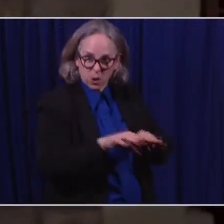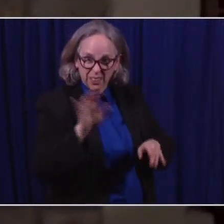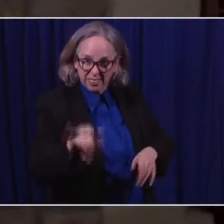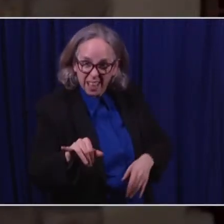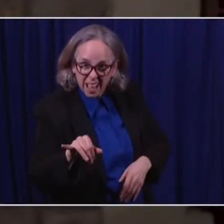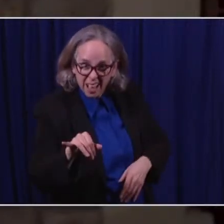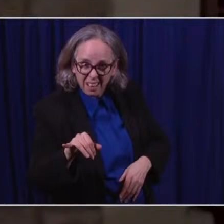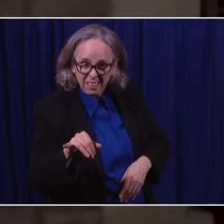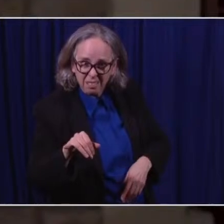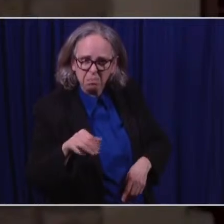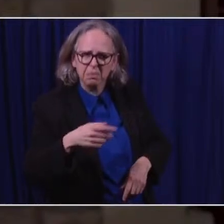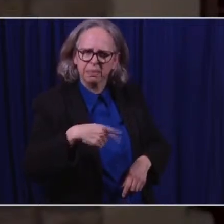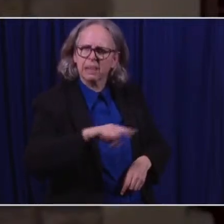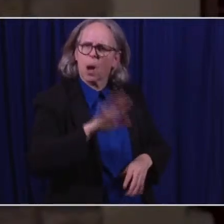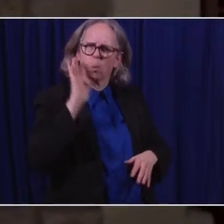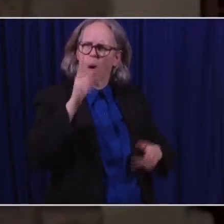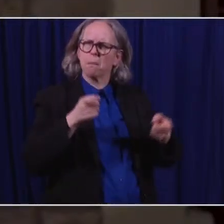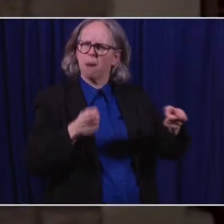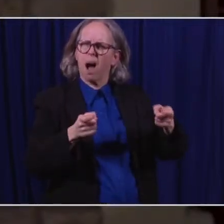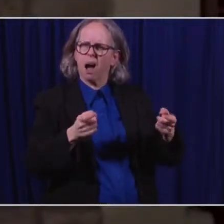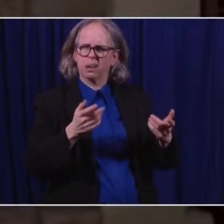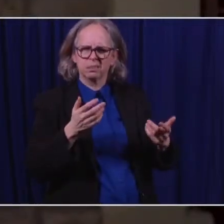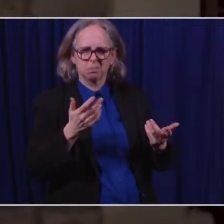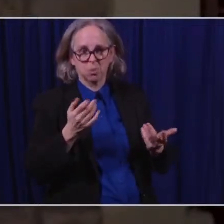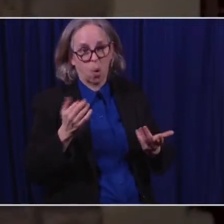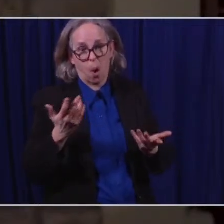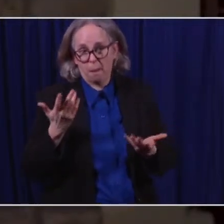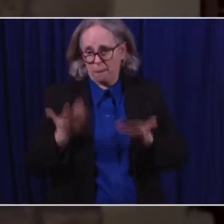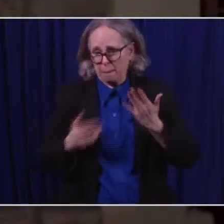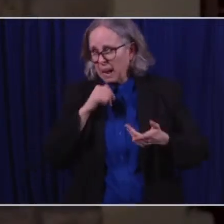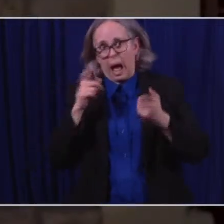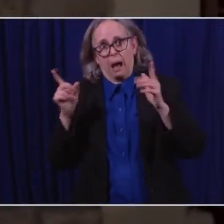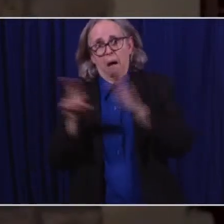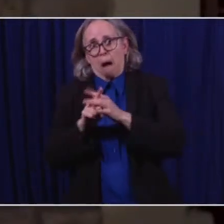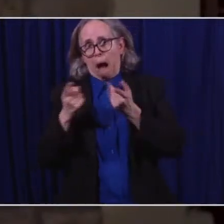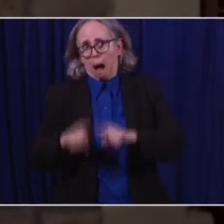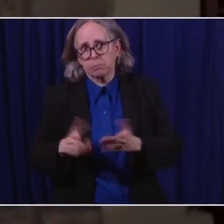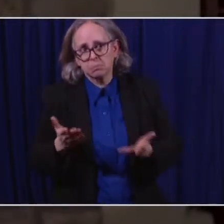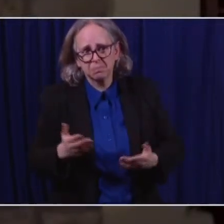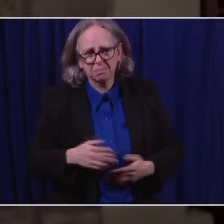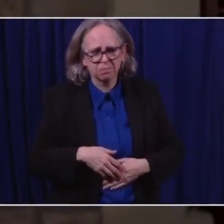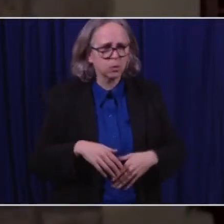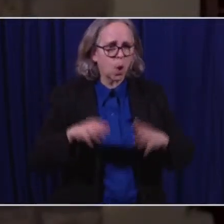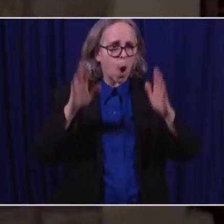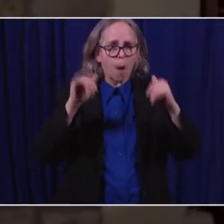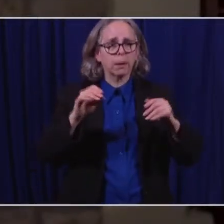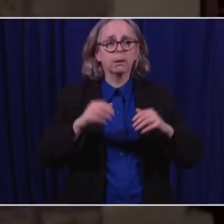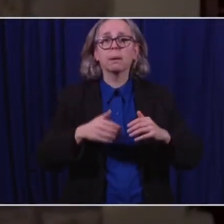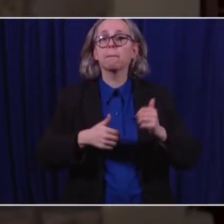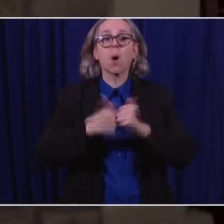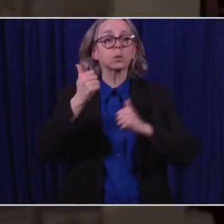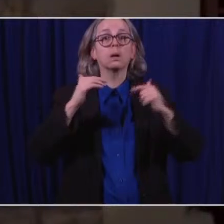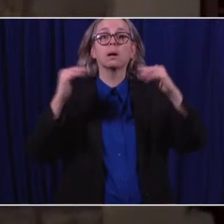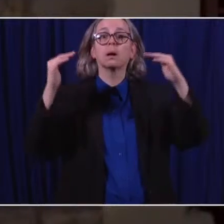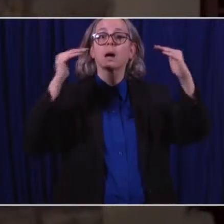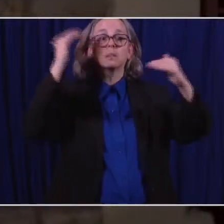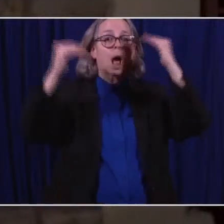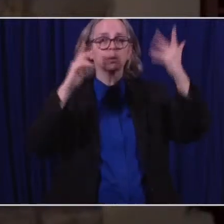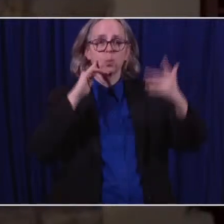hope by vaccinating a number of their professionals and all the people in the building that they'll be able to keep the school